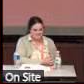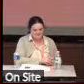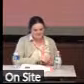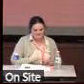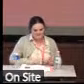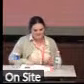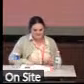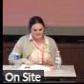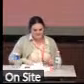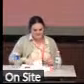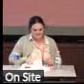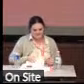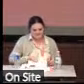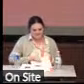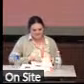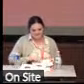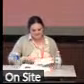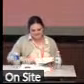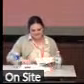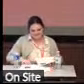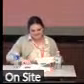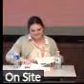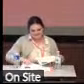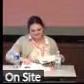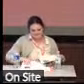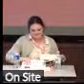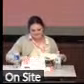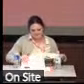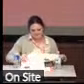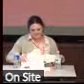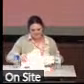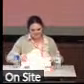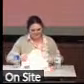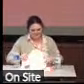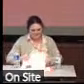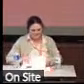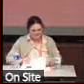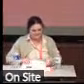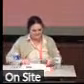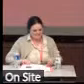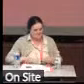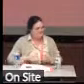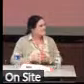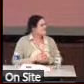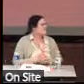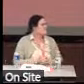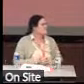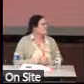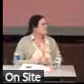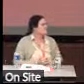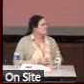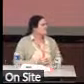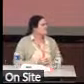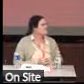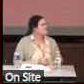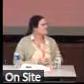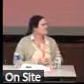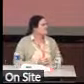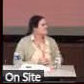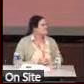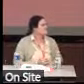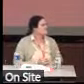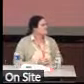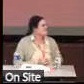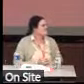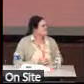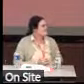for Heather or I or our team, make sure that you have an email address and you know where to follow up. You can also reach out to Jay and Varshini